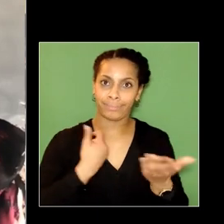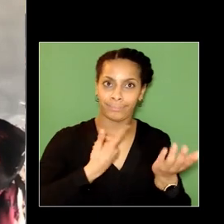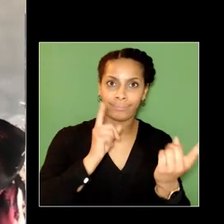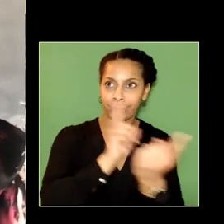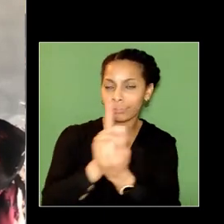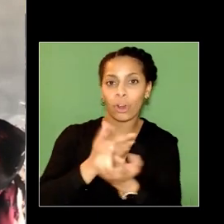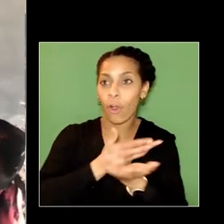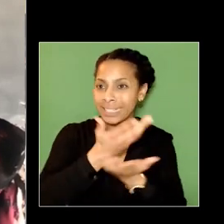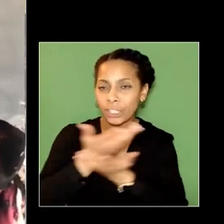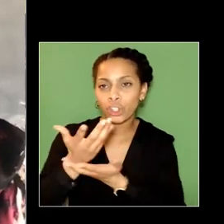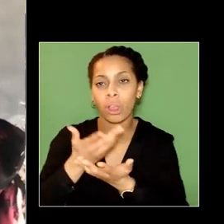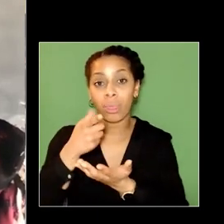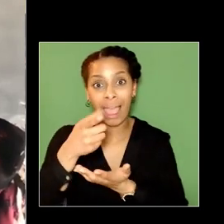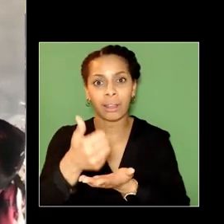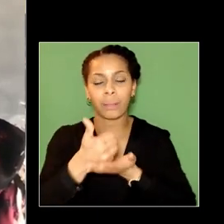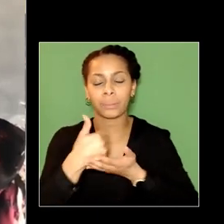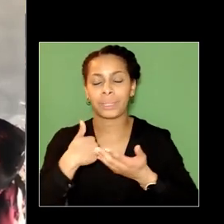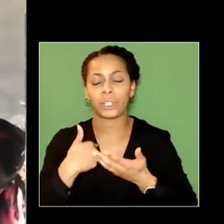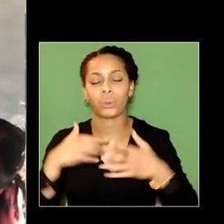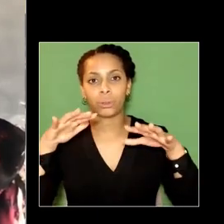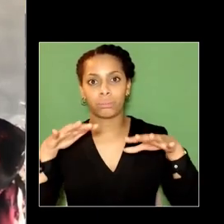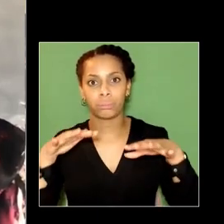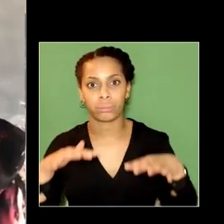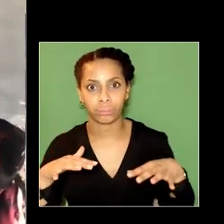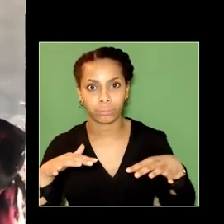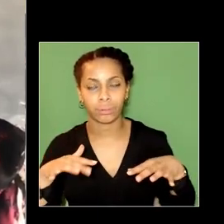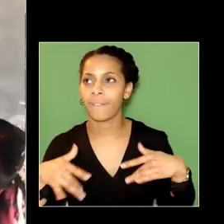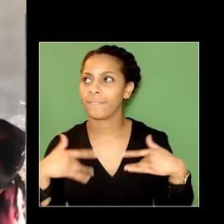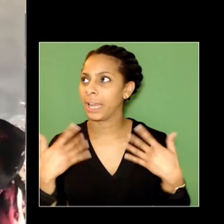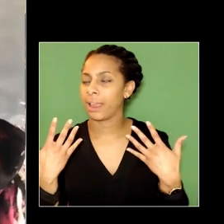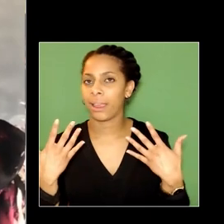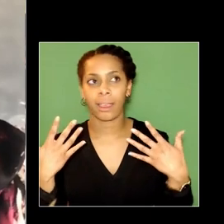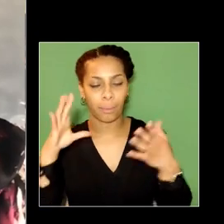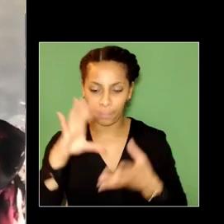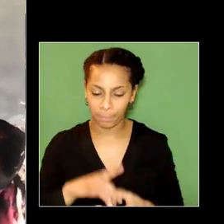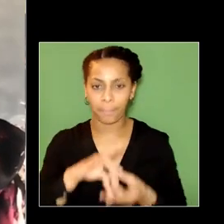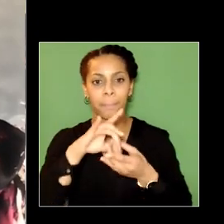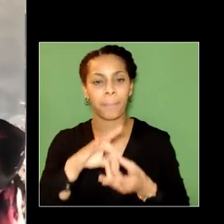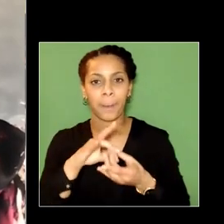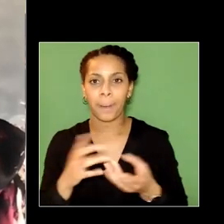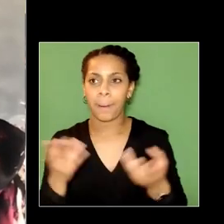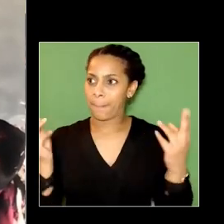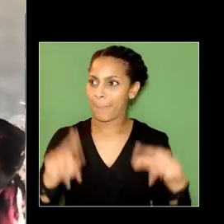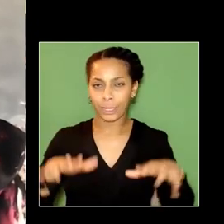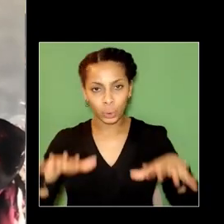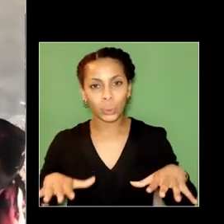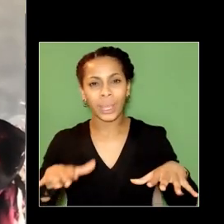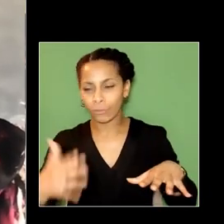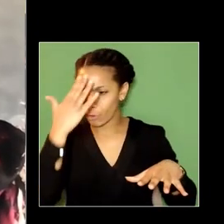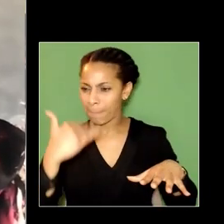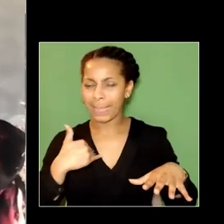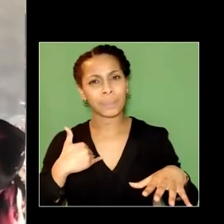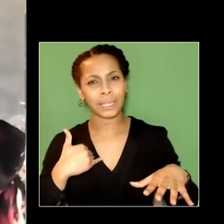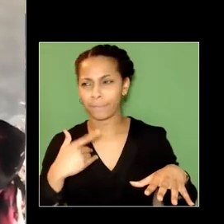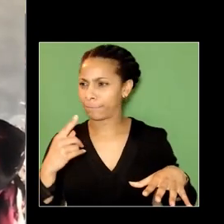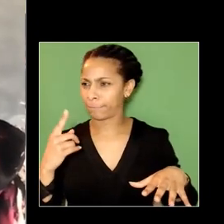always has a way of bringing some kind of something back to reminding me of what I was doing